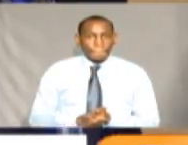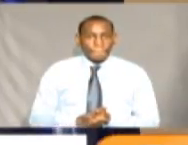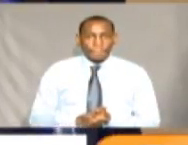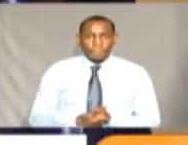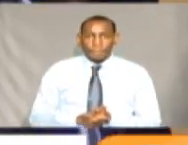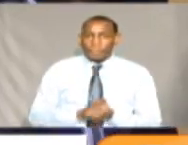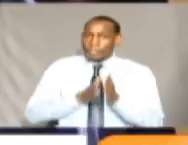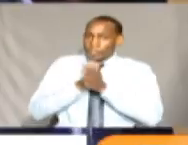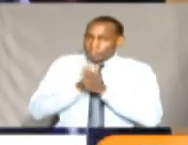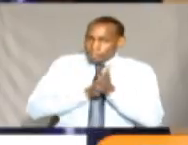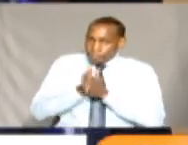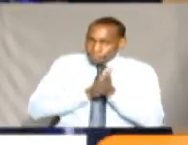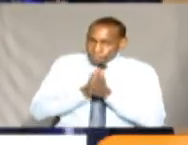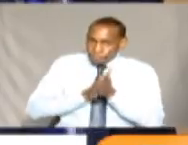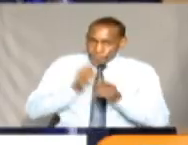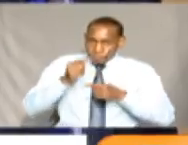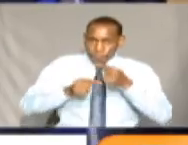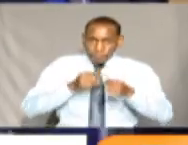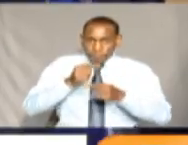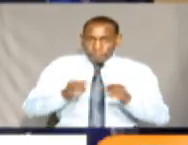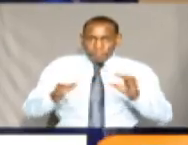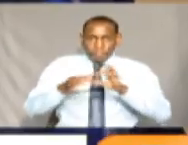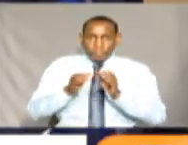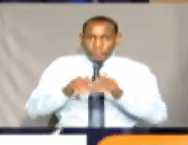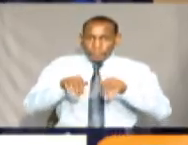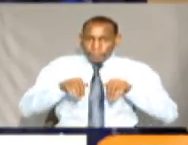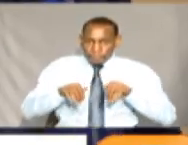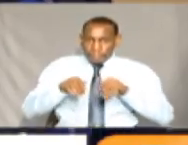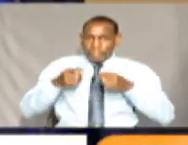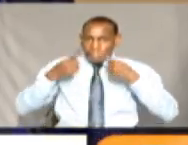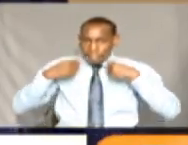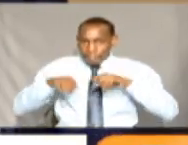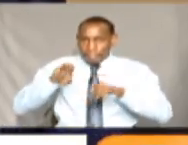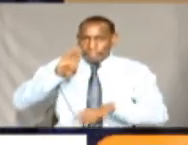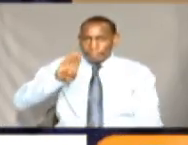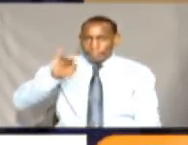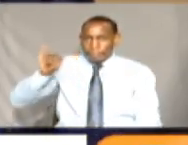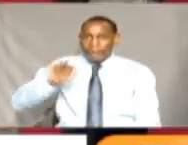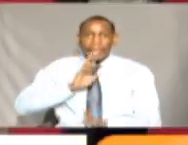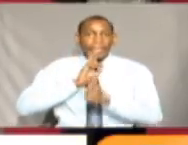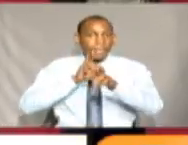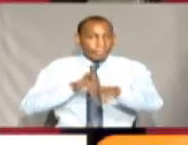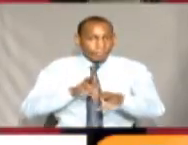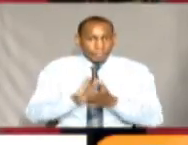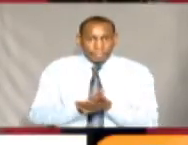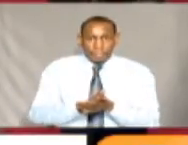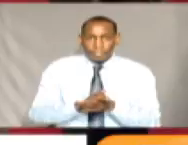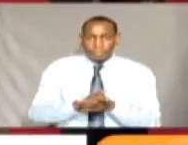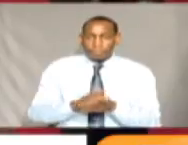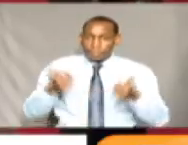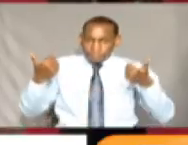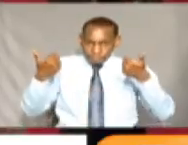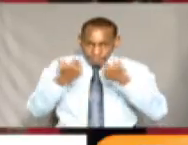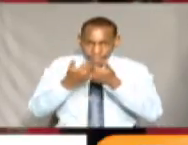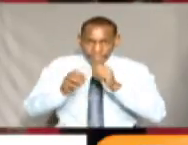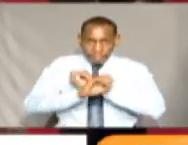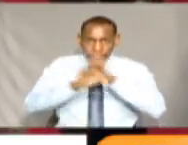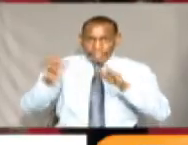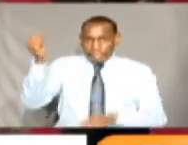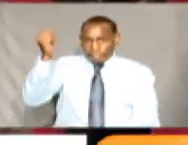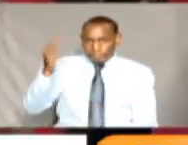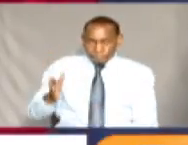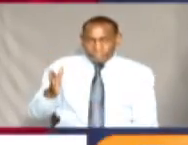Anxiety and suspicion continue to surround the pending release of the Building Bridges Initiative Task Force report. Battle lines drawn across the